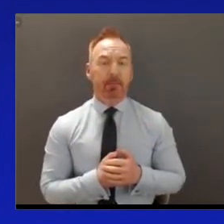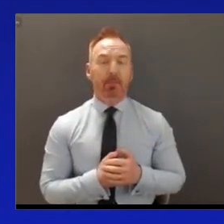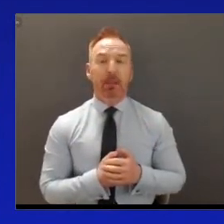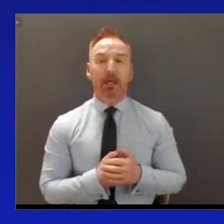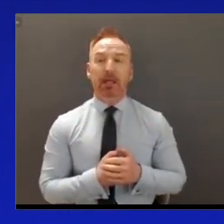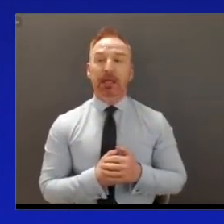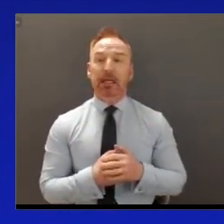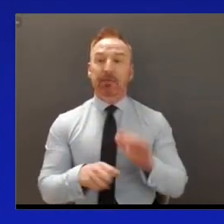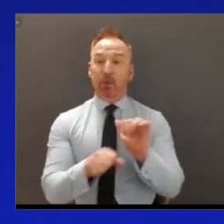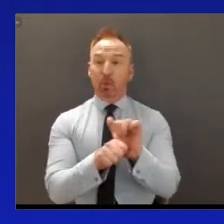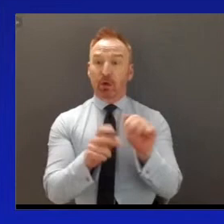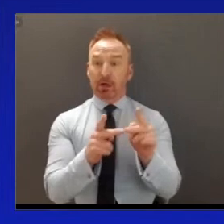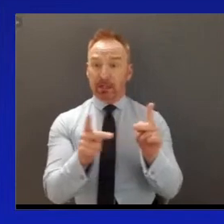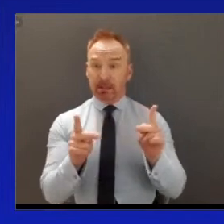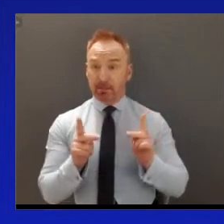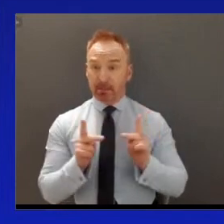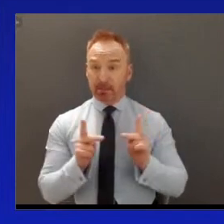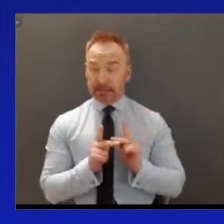workers by 2 meters,